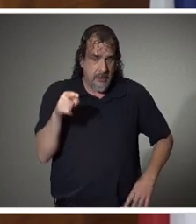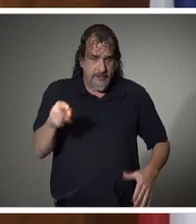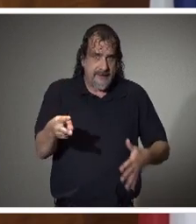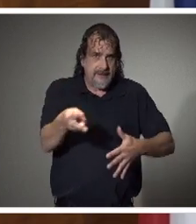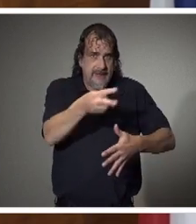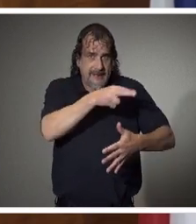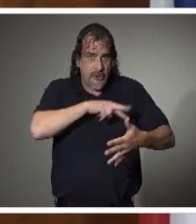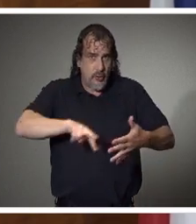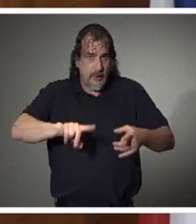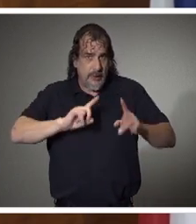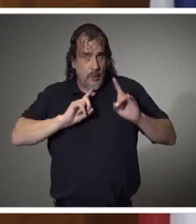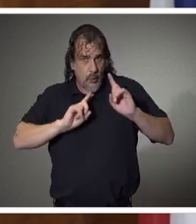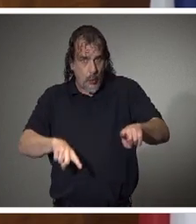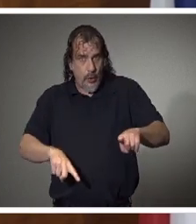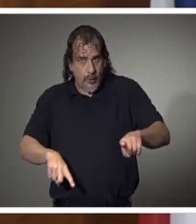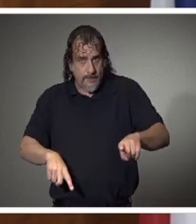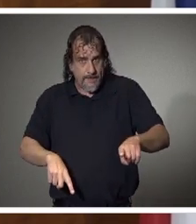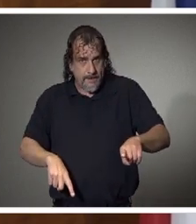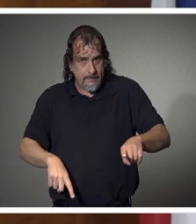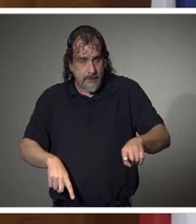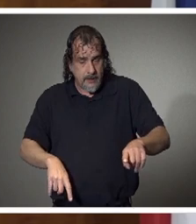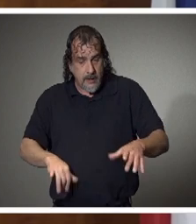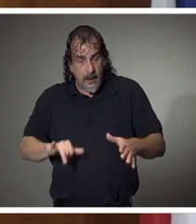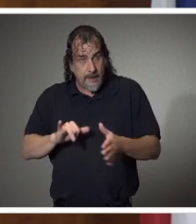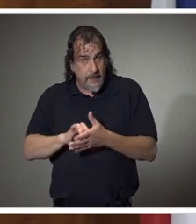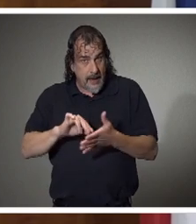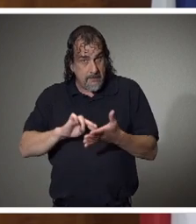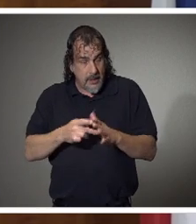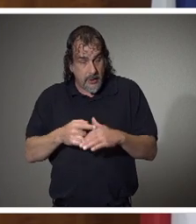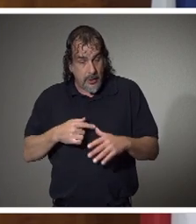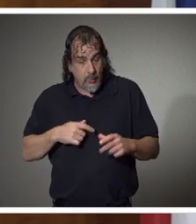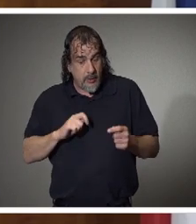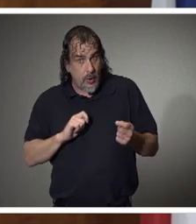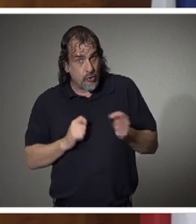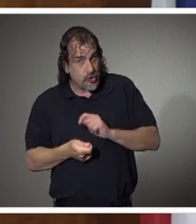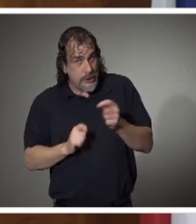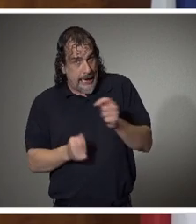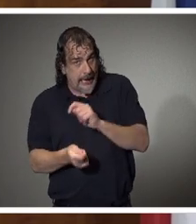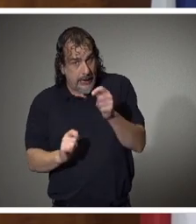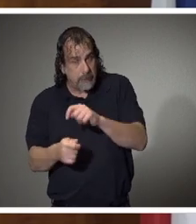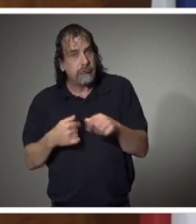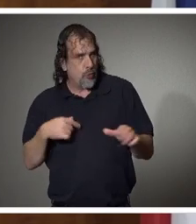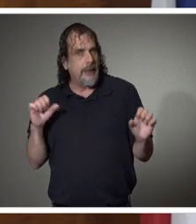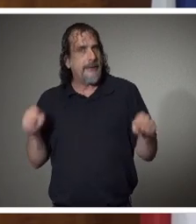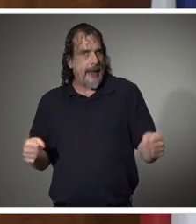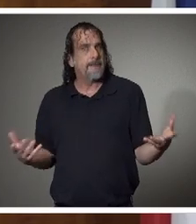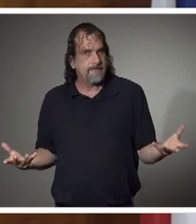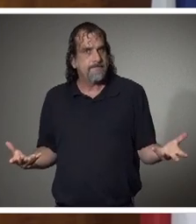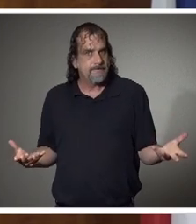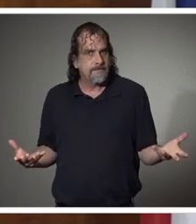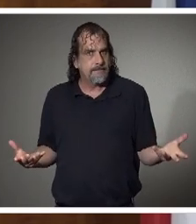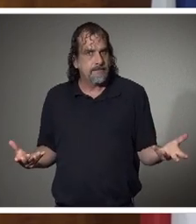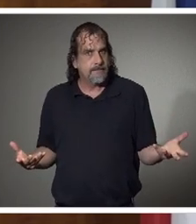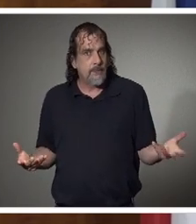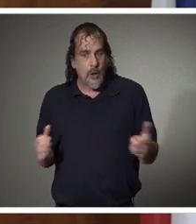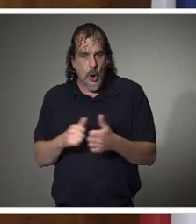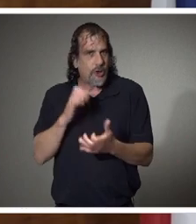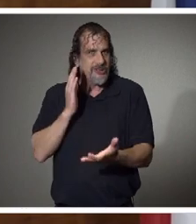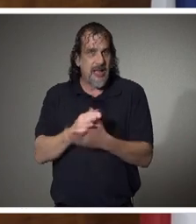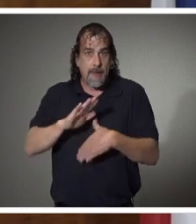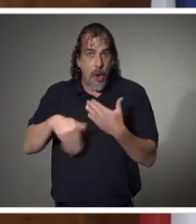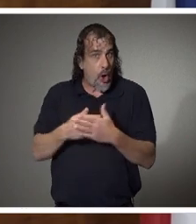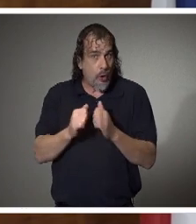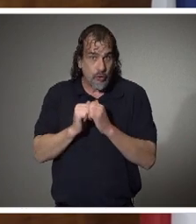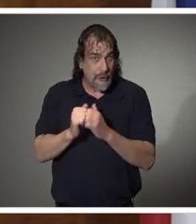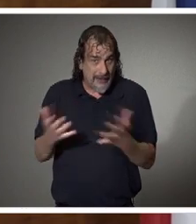two-week order. That does not mean that it cannot be amended or updated or rescinded if that were to be the case. I don't